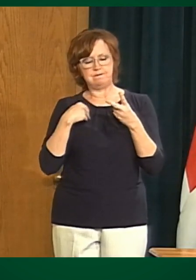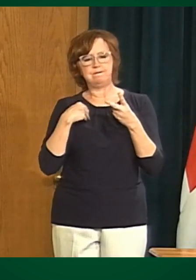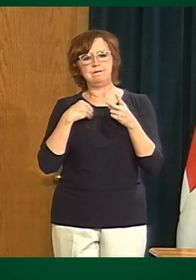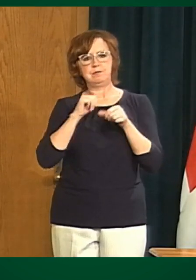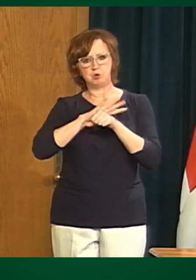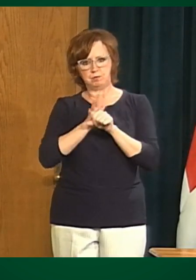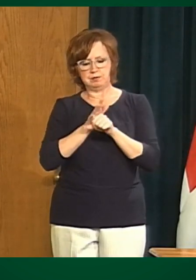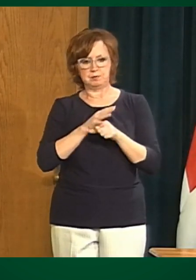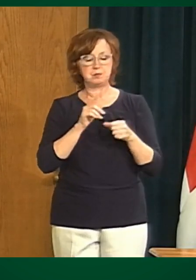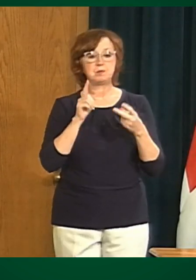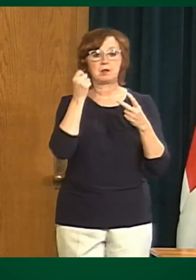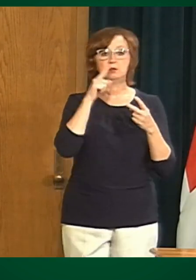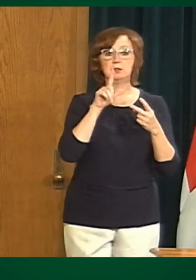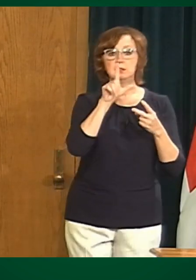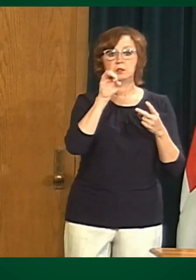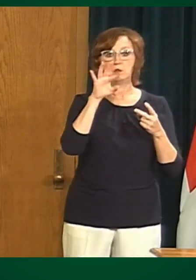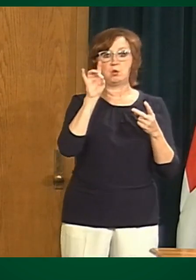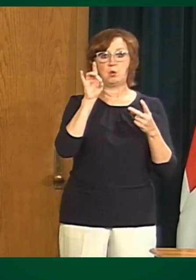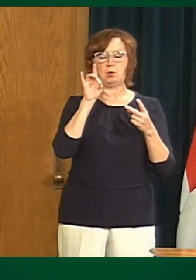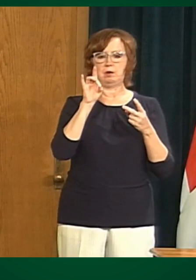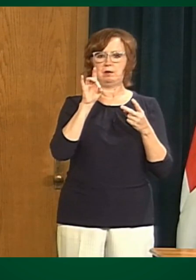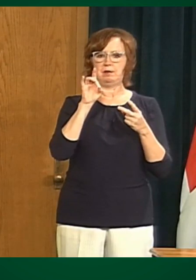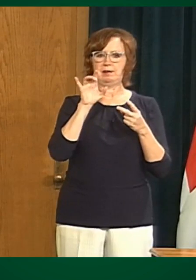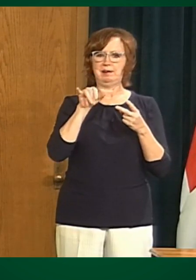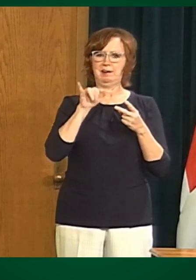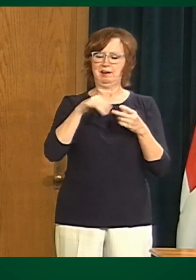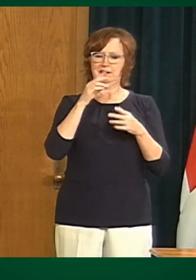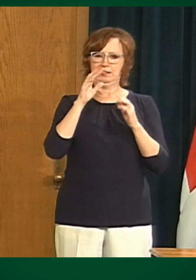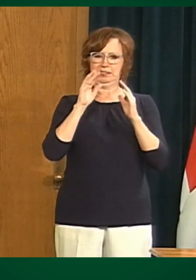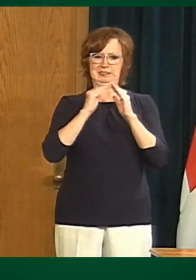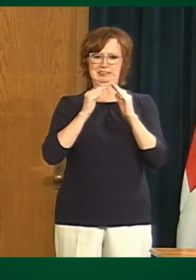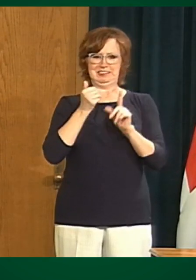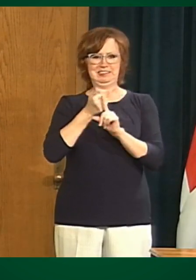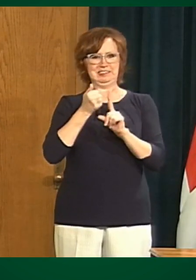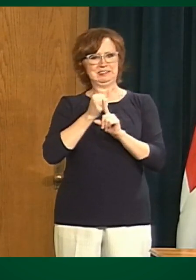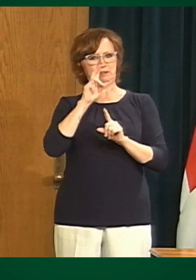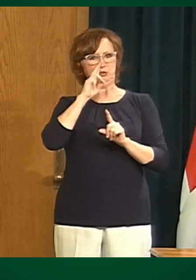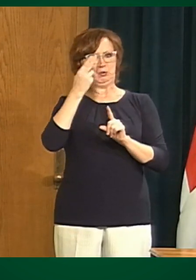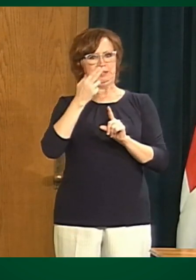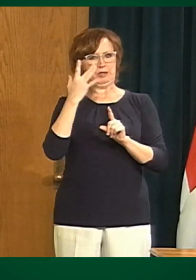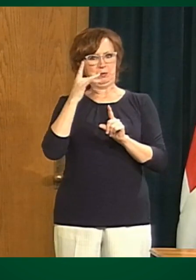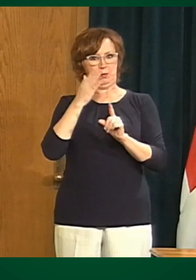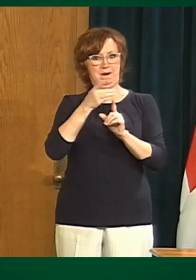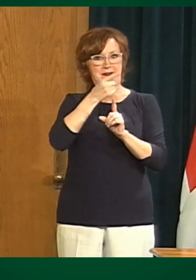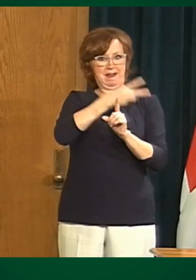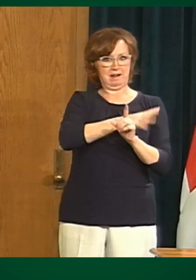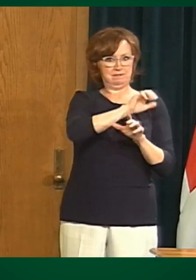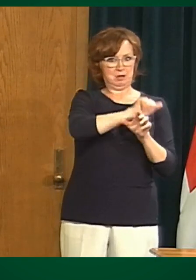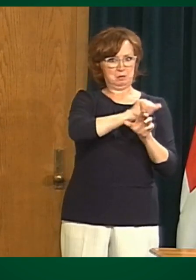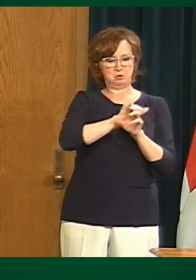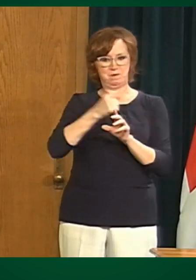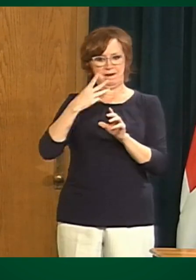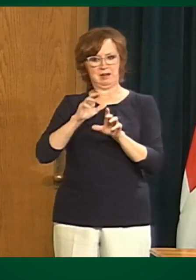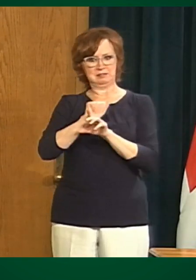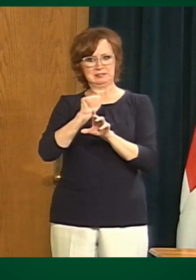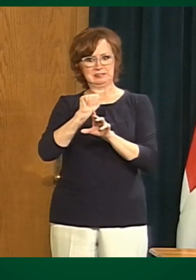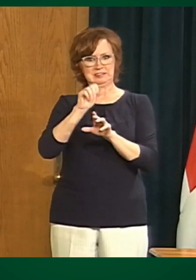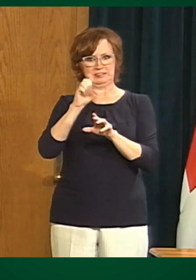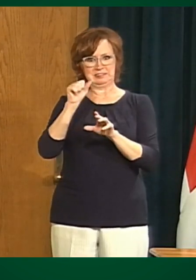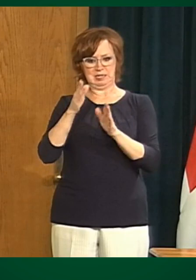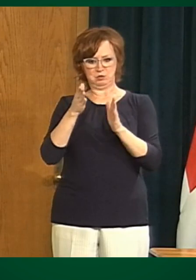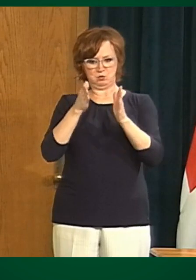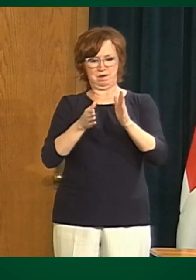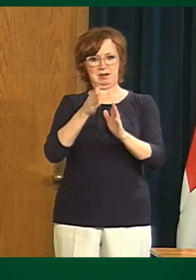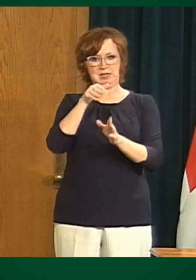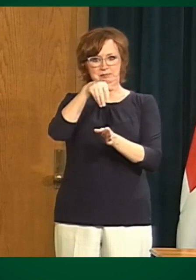both the city of Lloydminster and its hospital are in a unique situation, as it is a city that straddles the border. The hospital serves patients